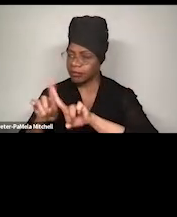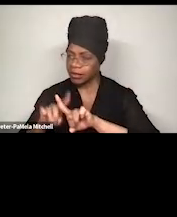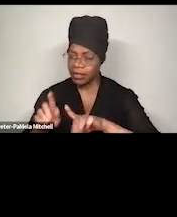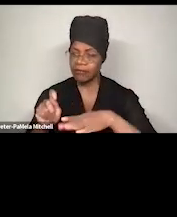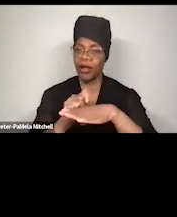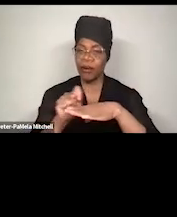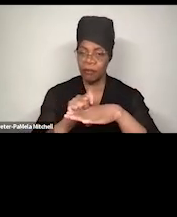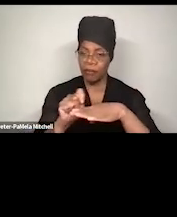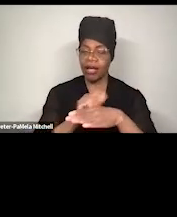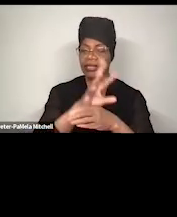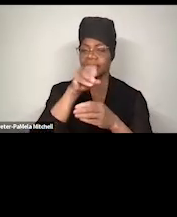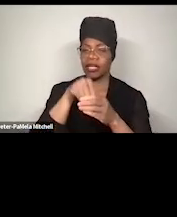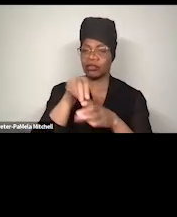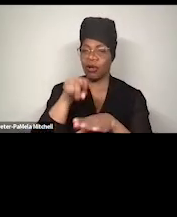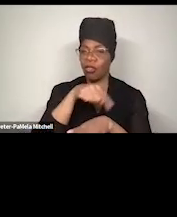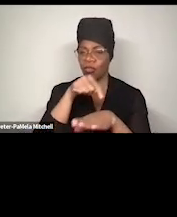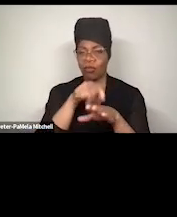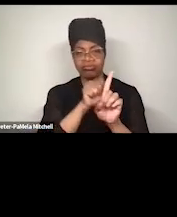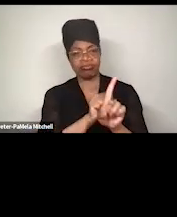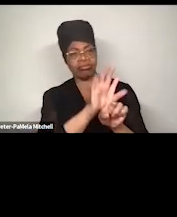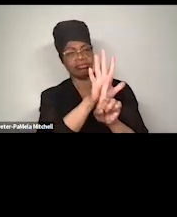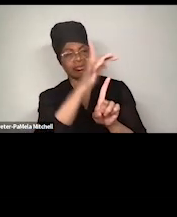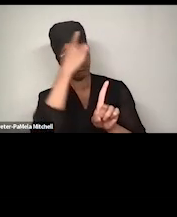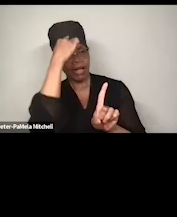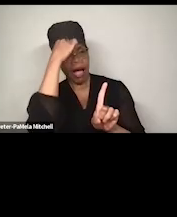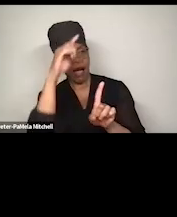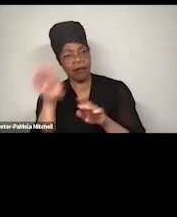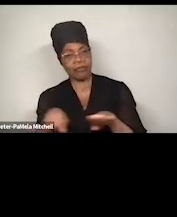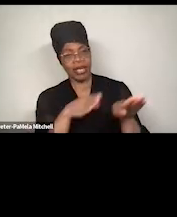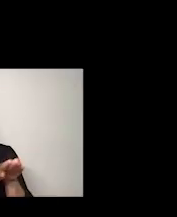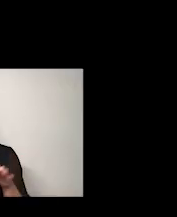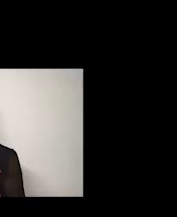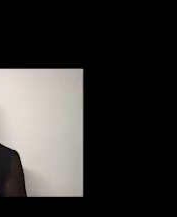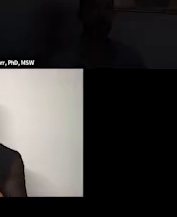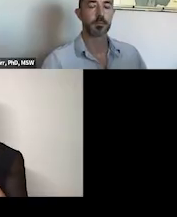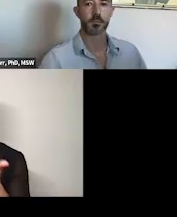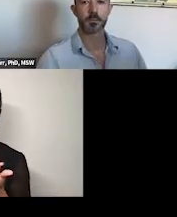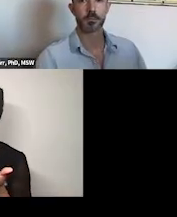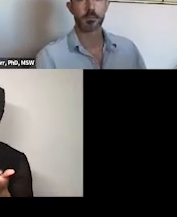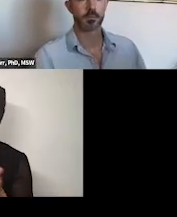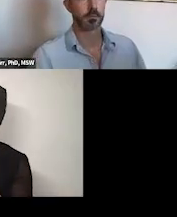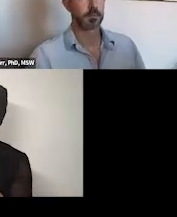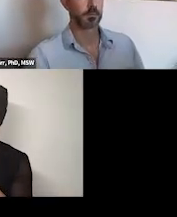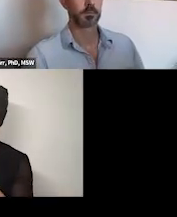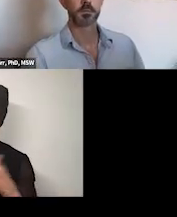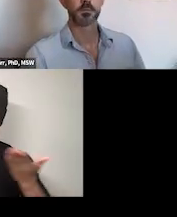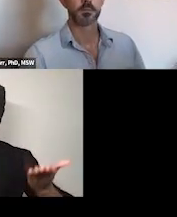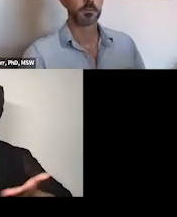including prolonged exposure and cognitive behavior therapy. Please join me in welcoming Dr. Barr.